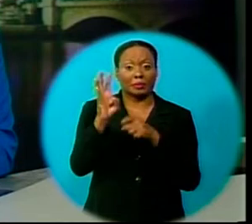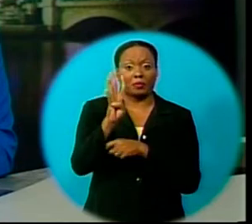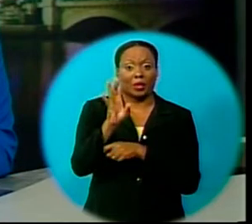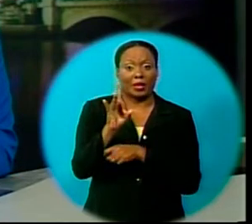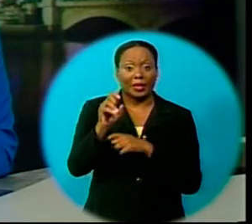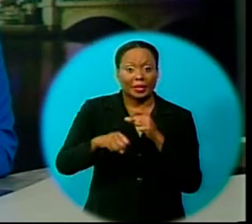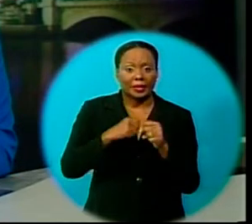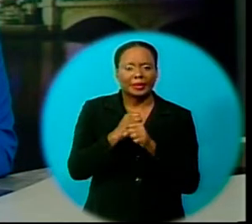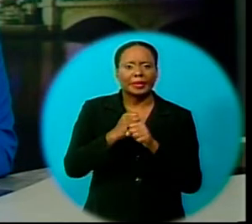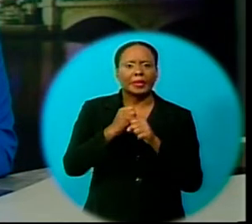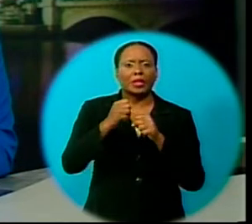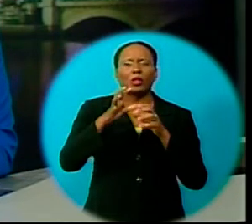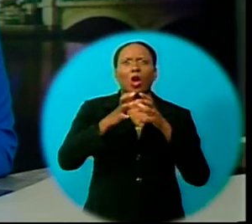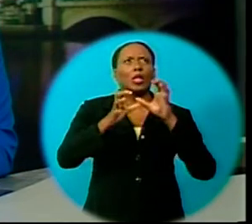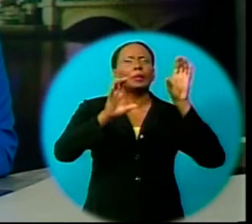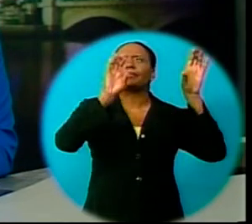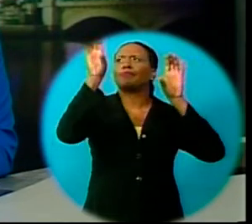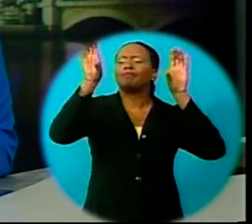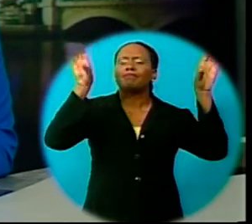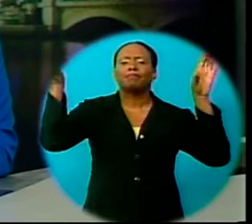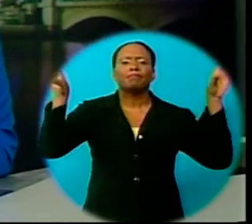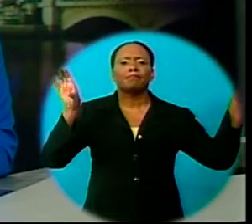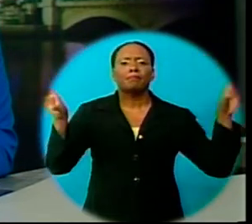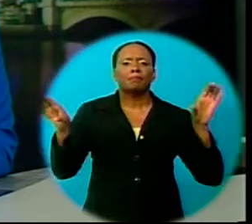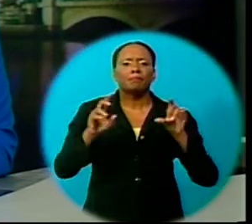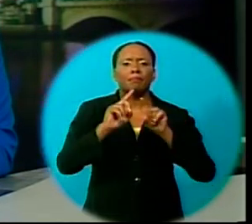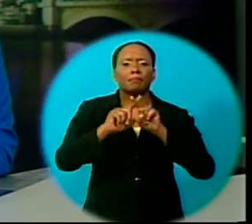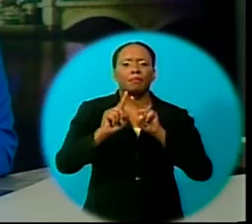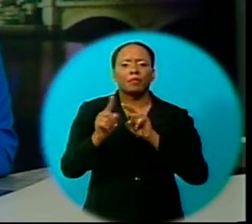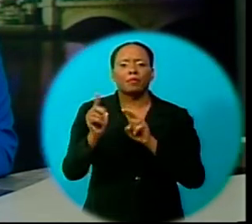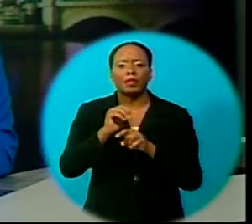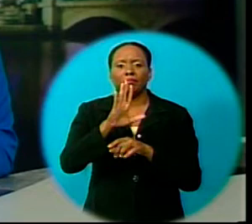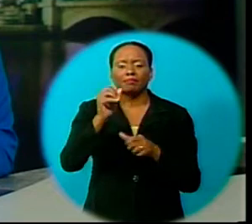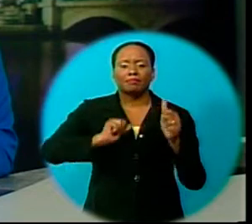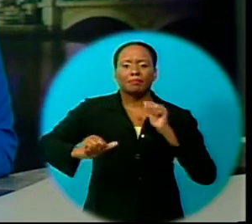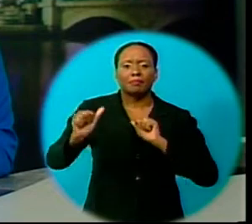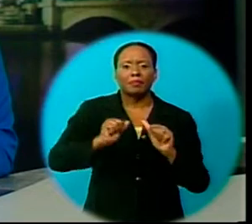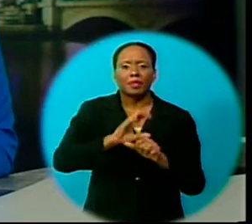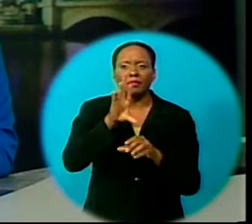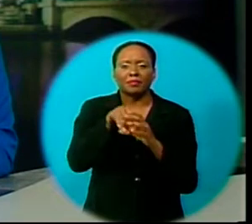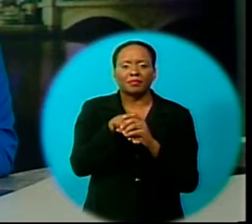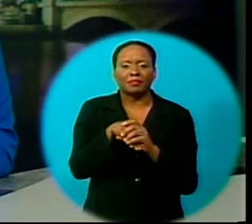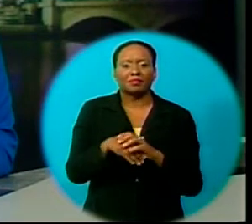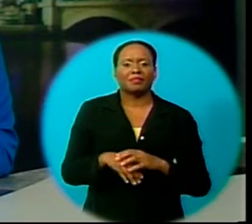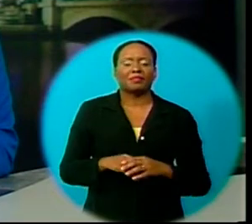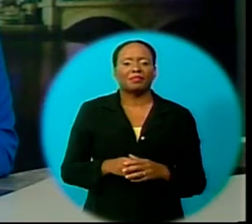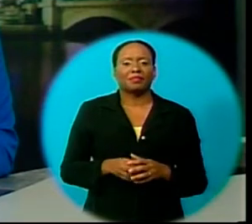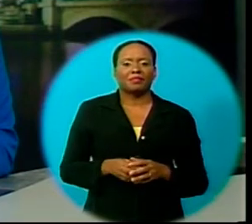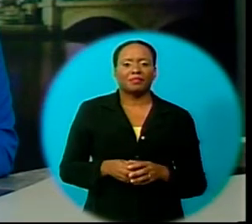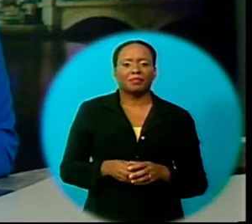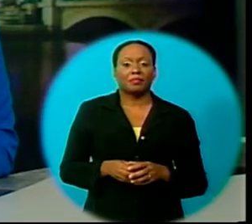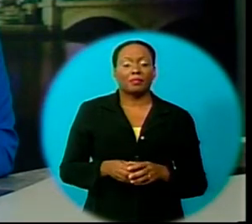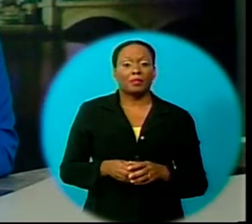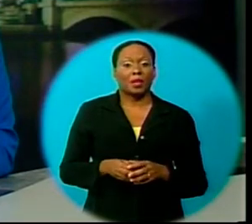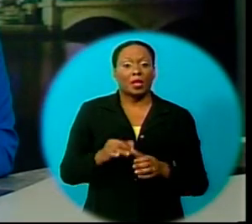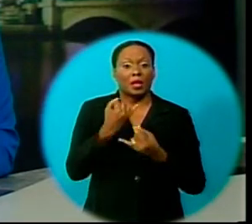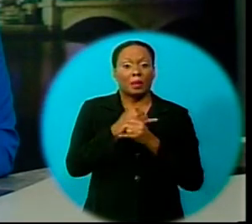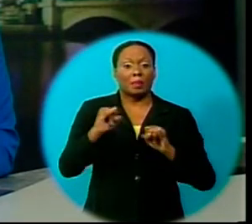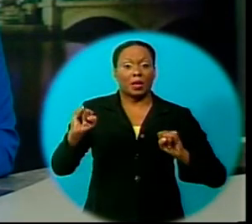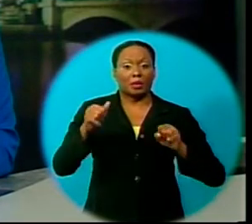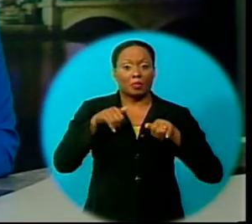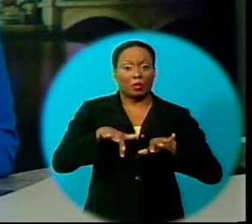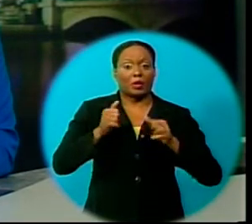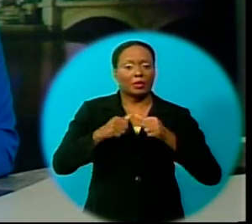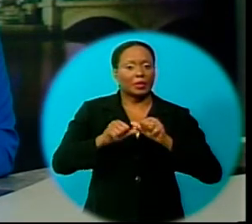were decorations all around the school, with students taking part in a talent show as well. Well, the marching will